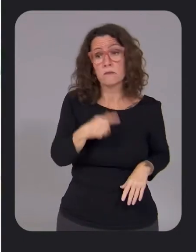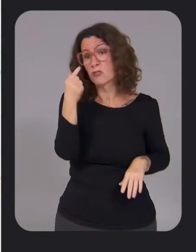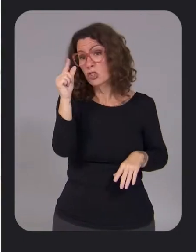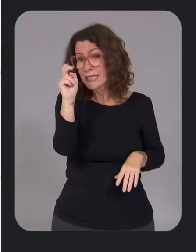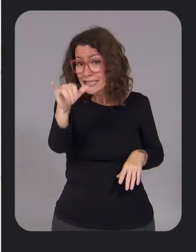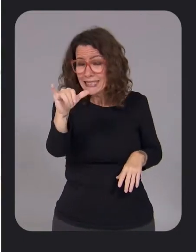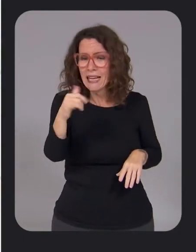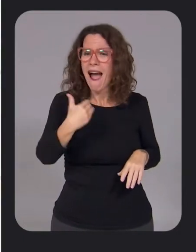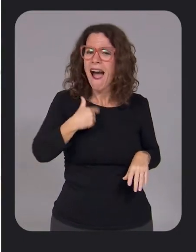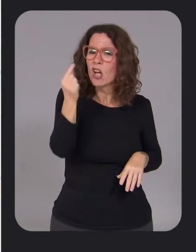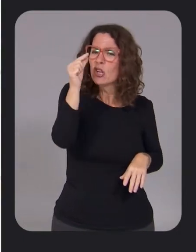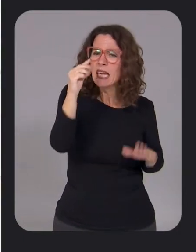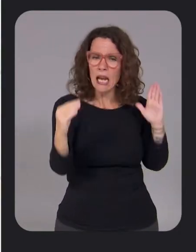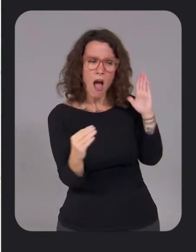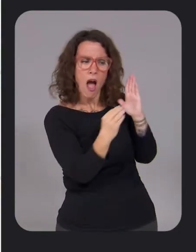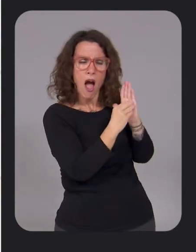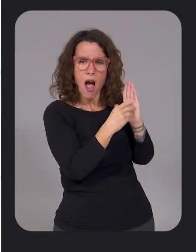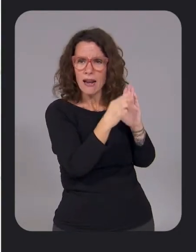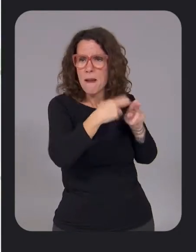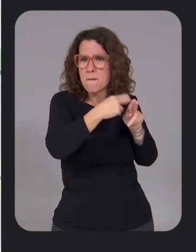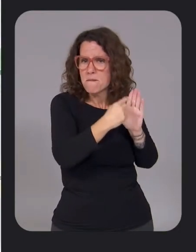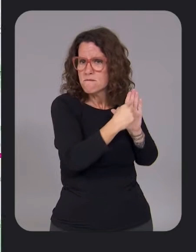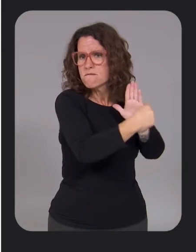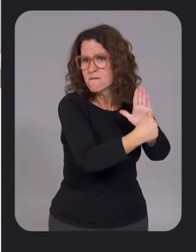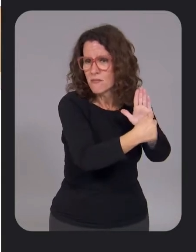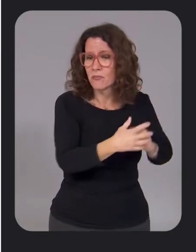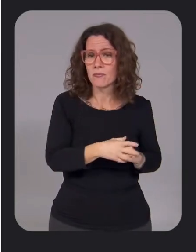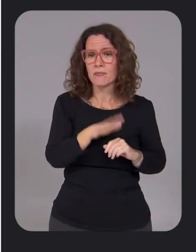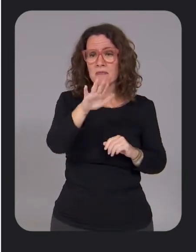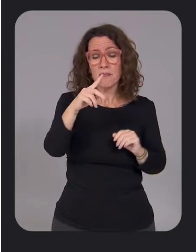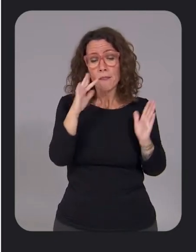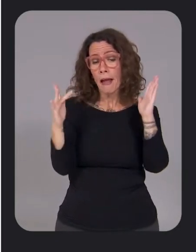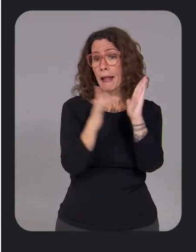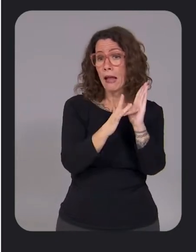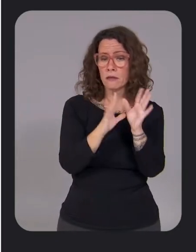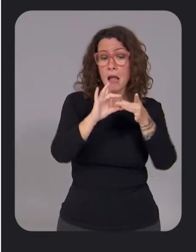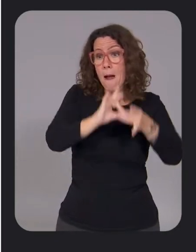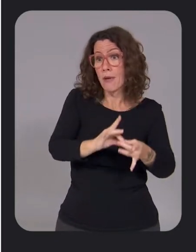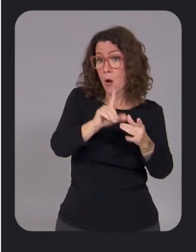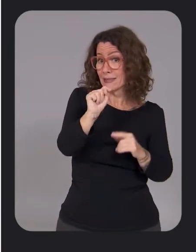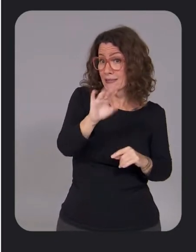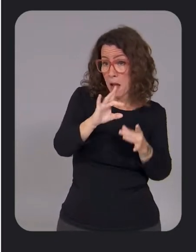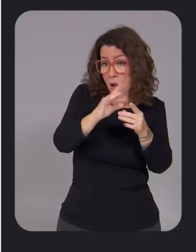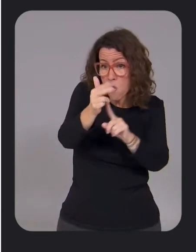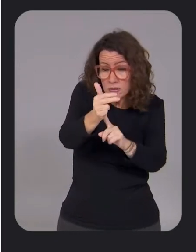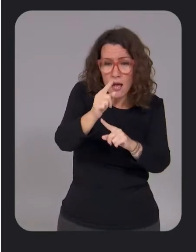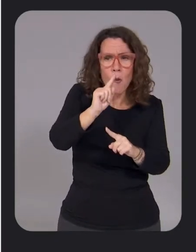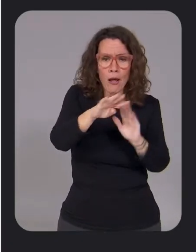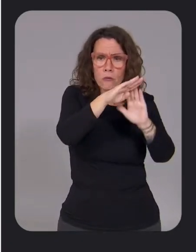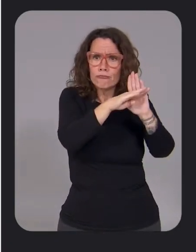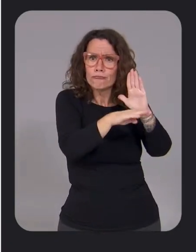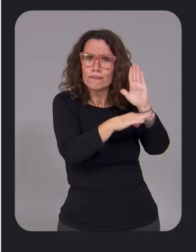or Green Key, they'll have a badge next to their name. And on the About tab for a hotel, we'll show a full list of